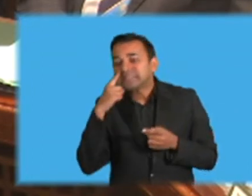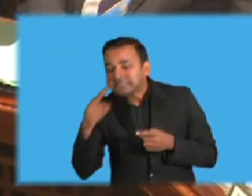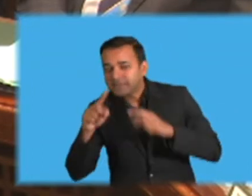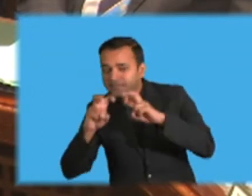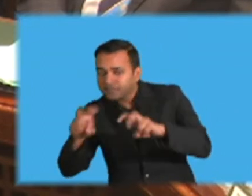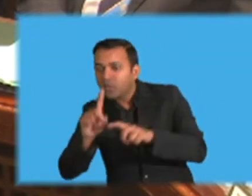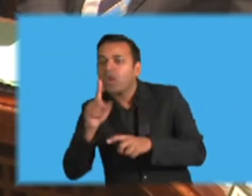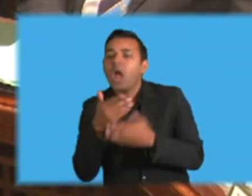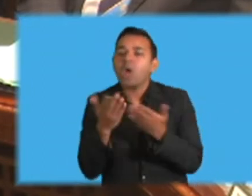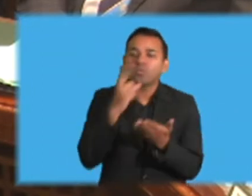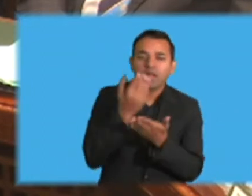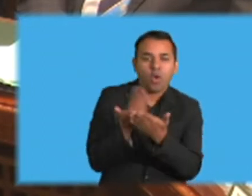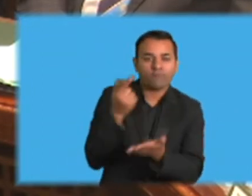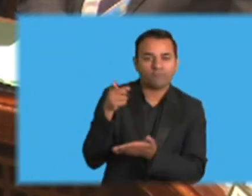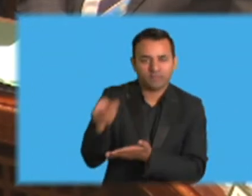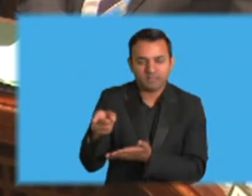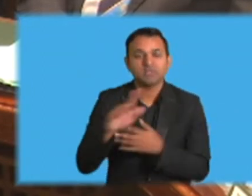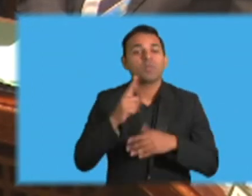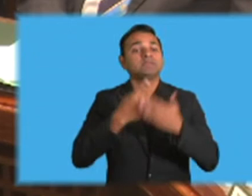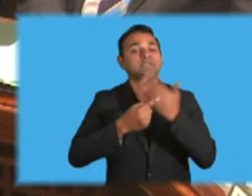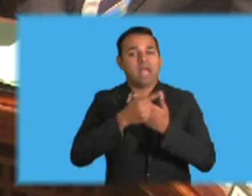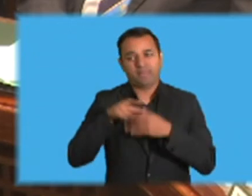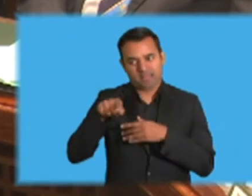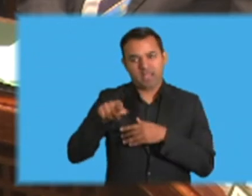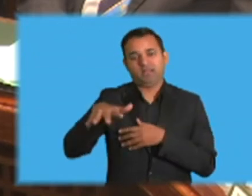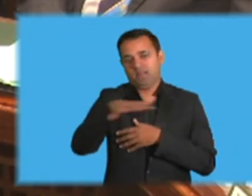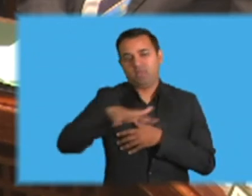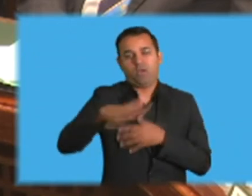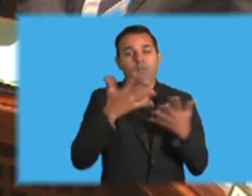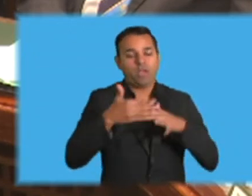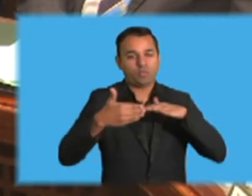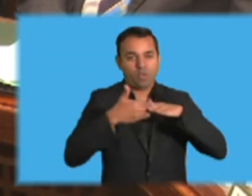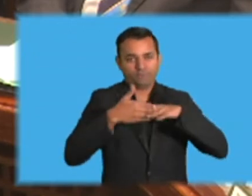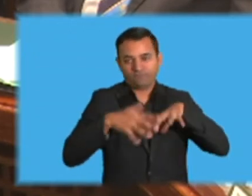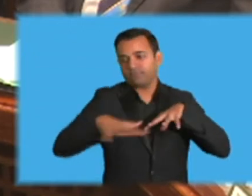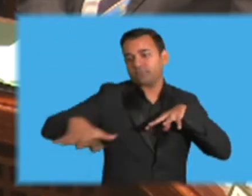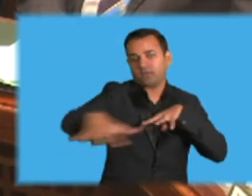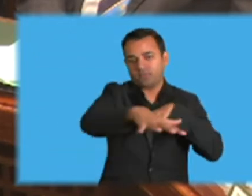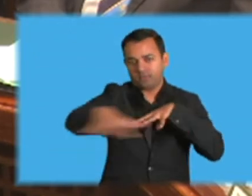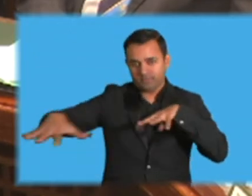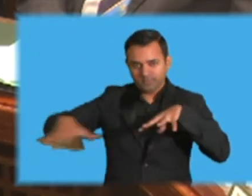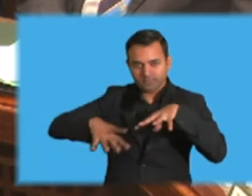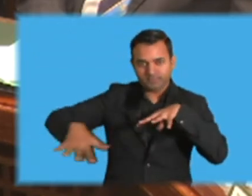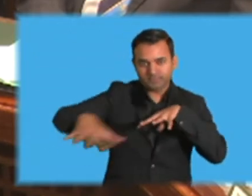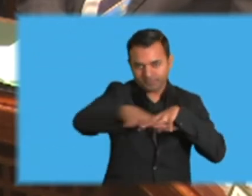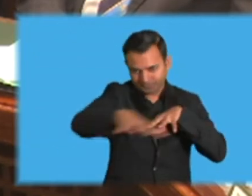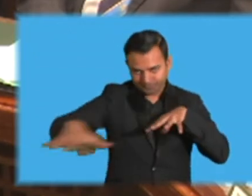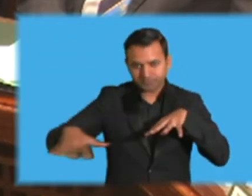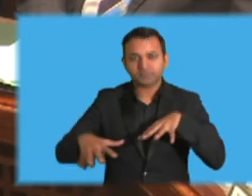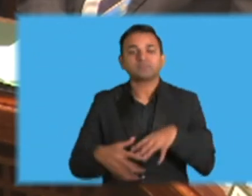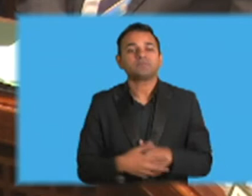occurred outside the declared port boundary. For the information of the House, Honourable Madam